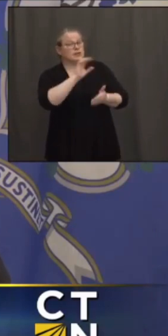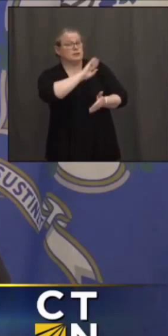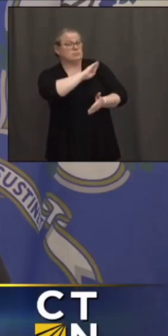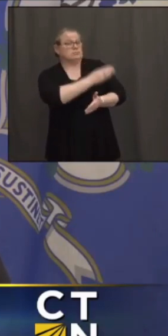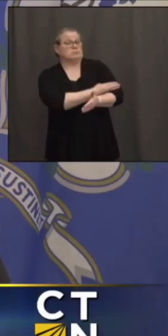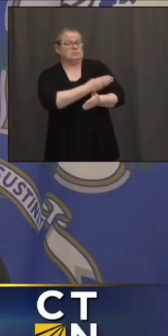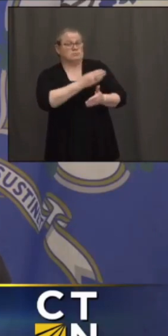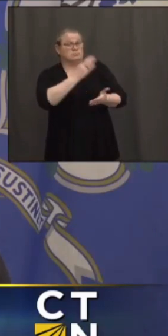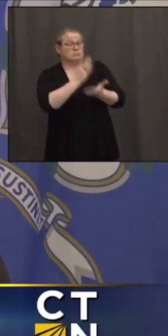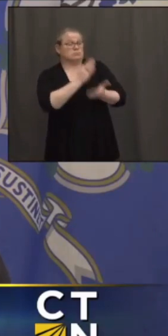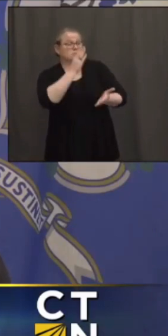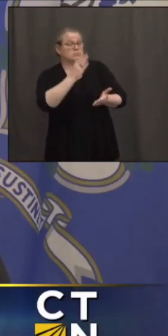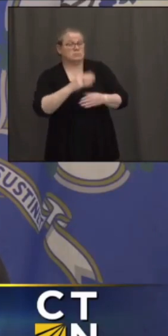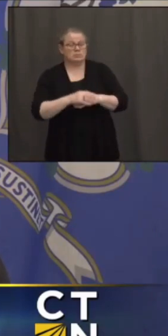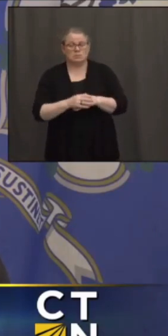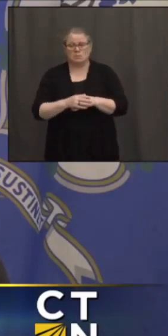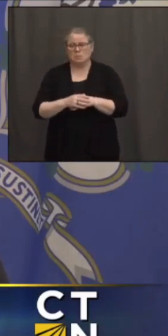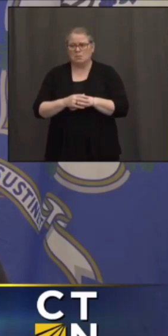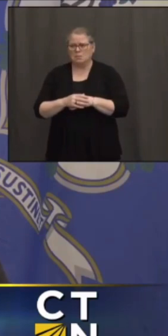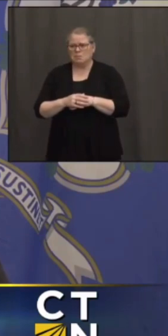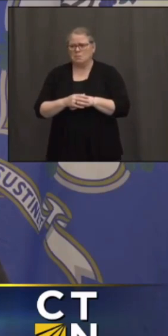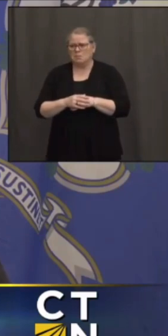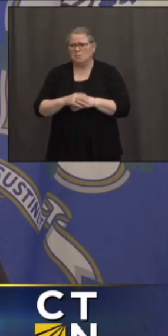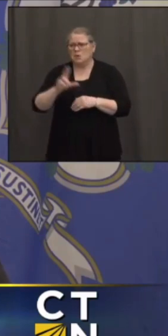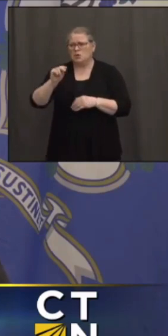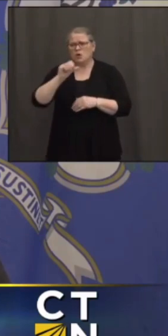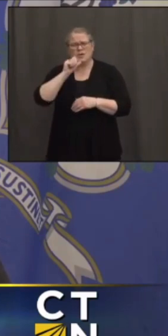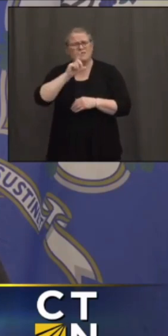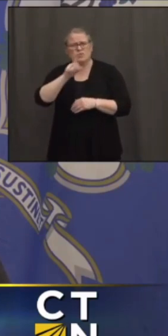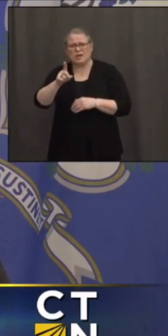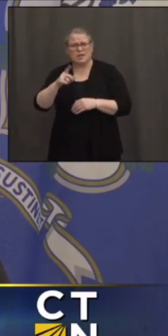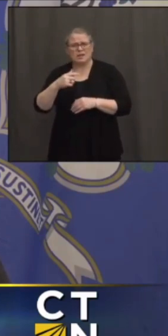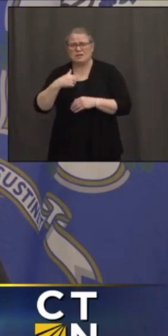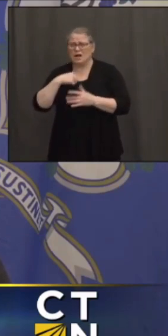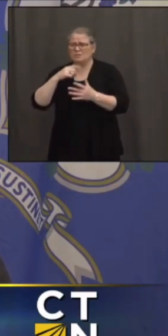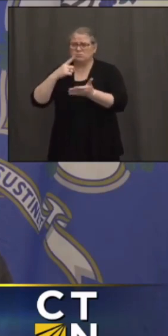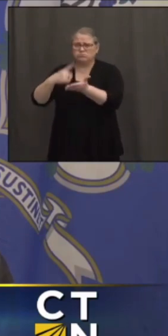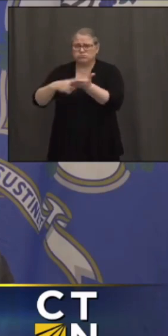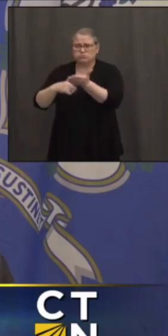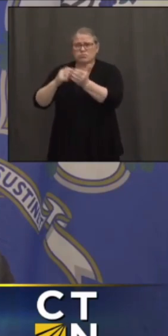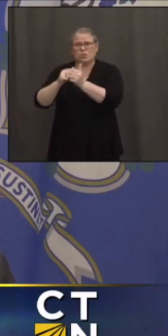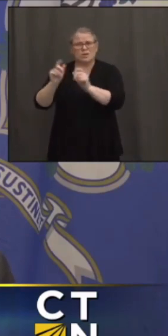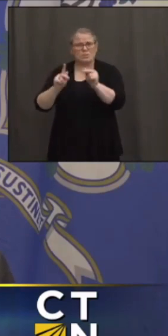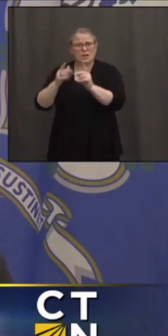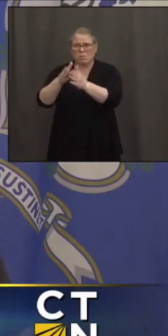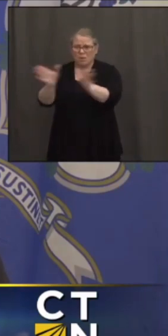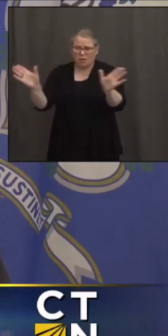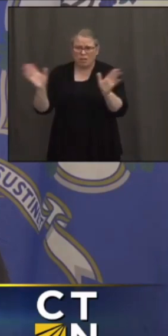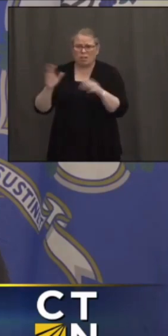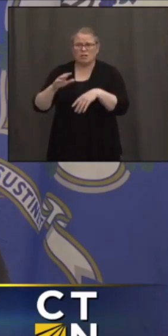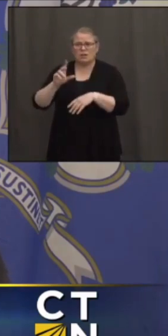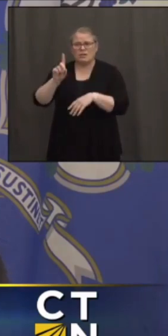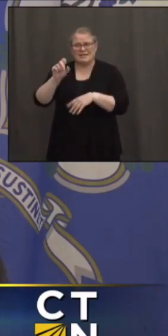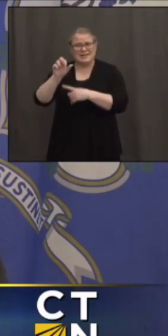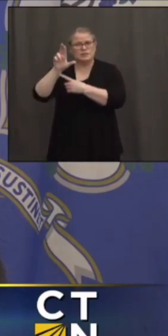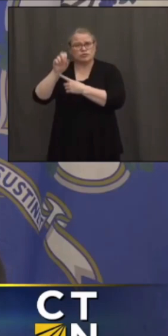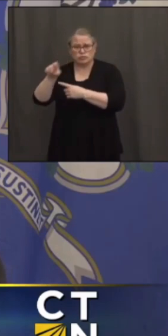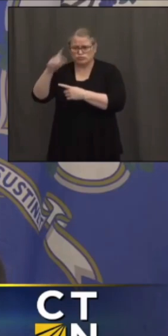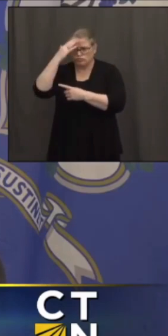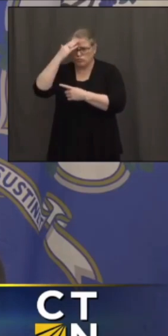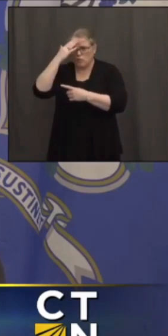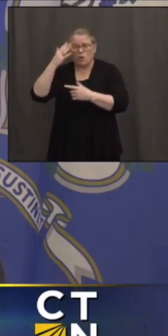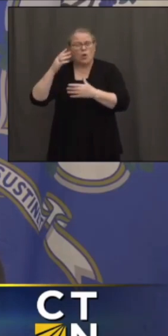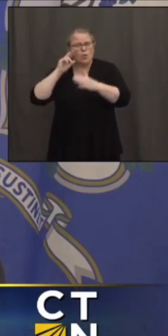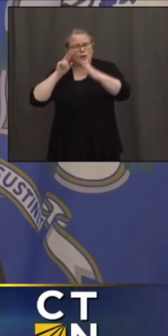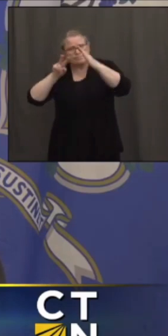talked to, and you should follow up with Deirdre because she can give you some insights as well. I think we know where we're going to be, I think,